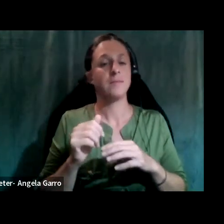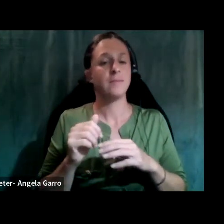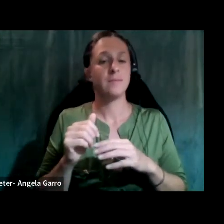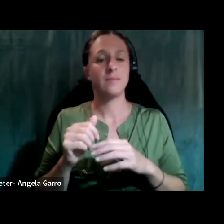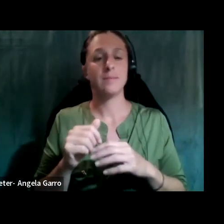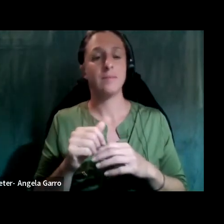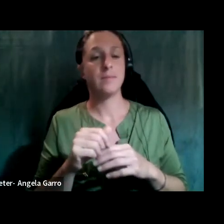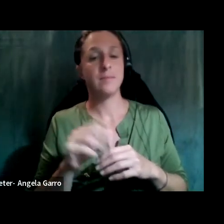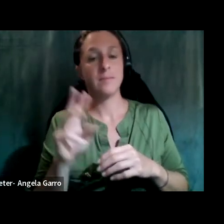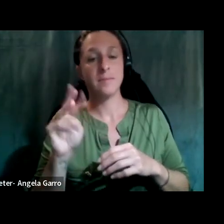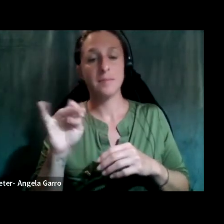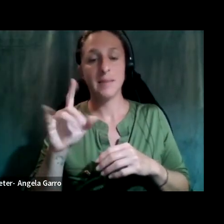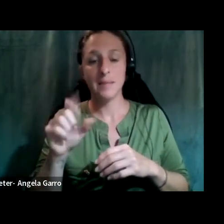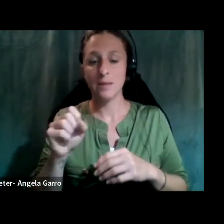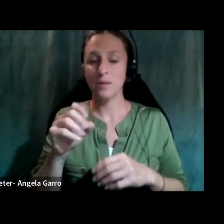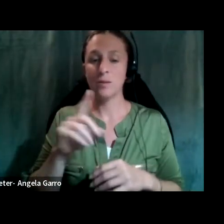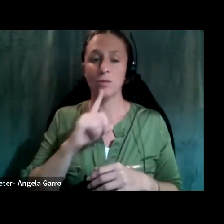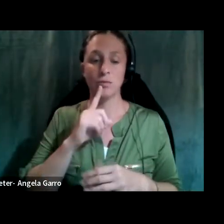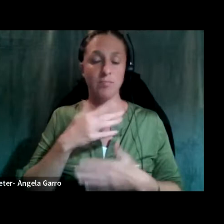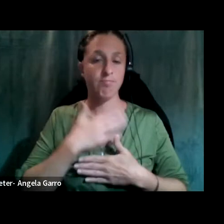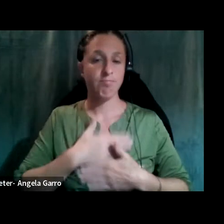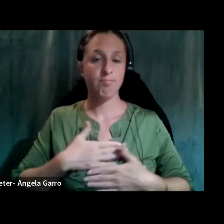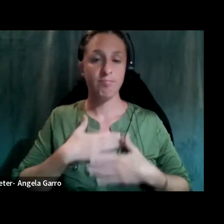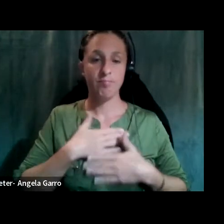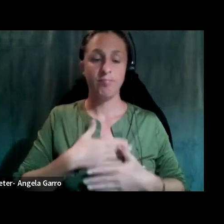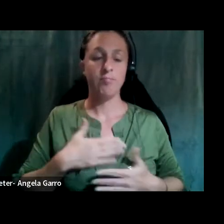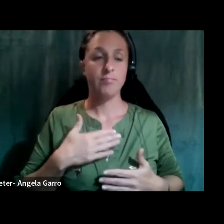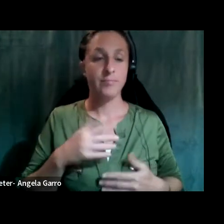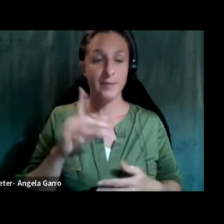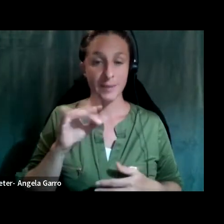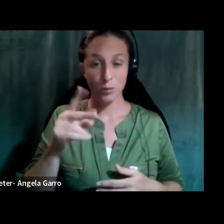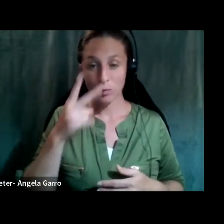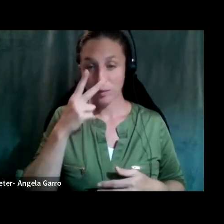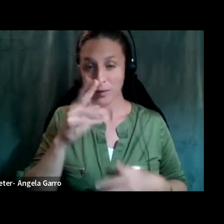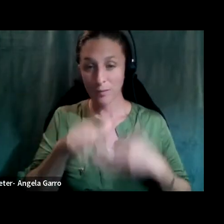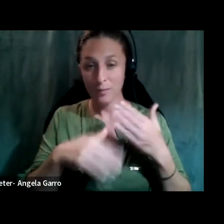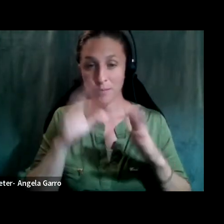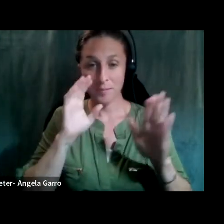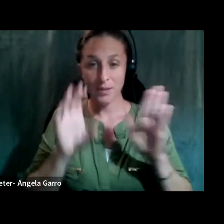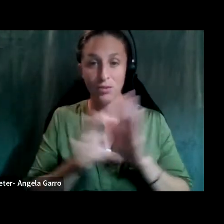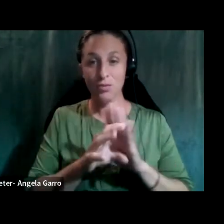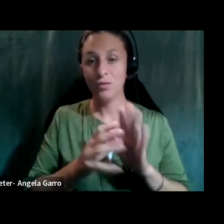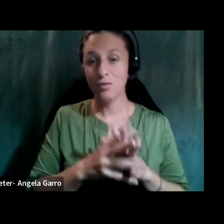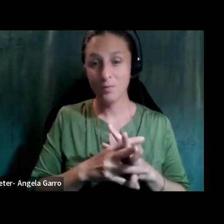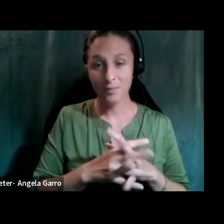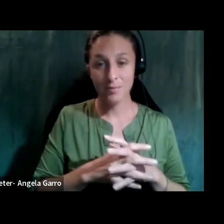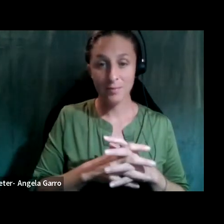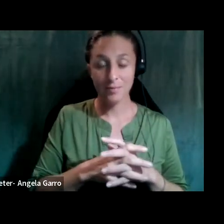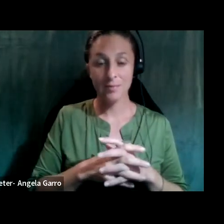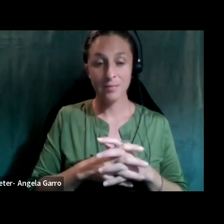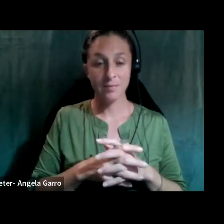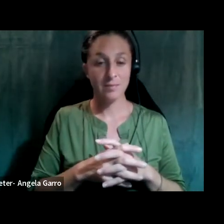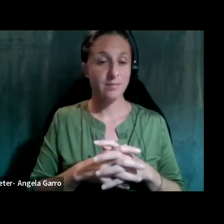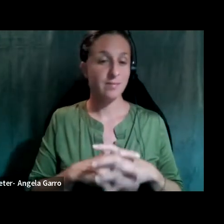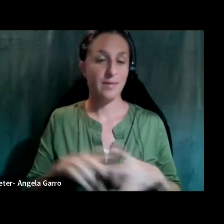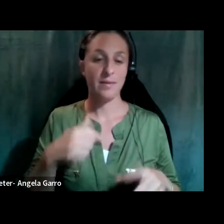And Mills was quite a pleasure. And did you see those pictures? You were captured. I've